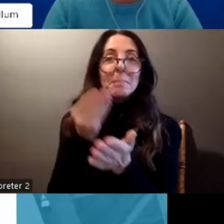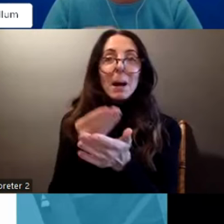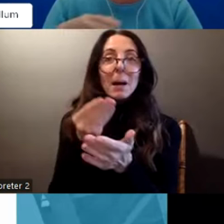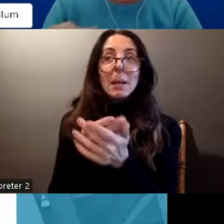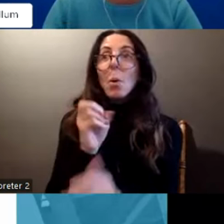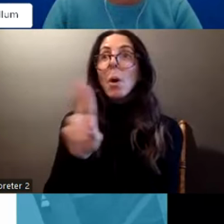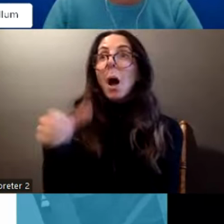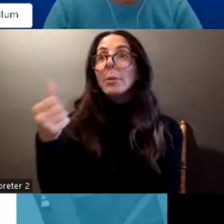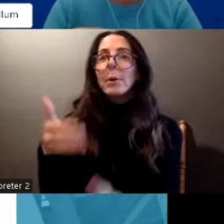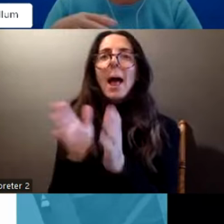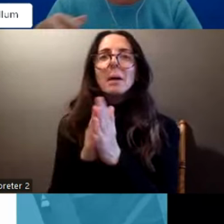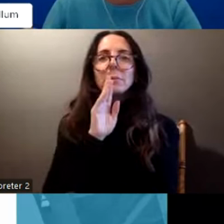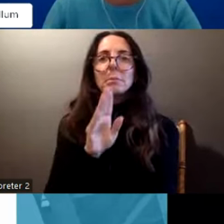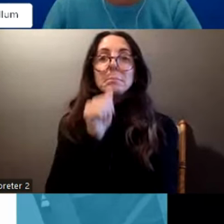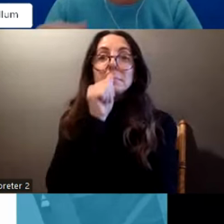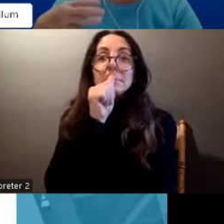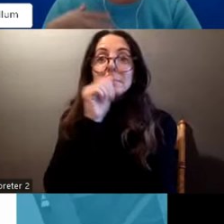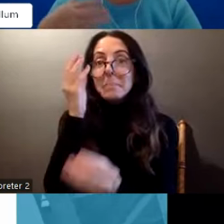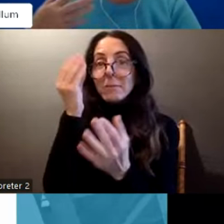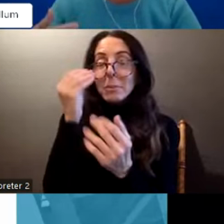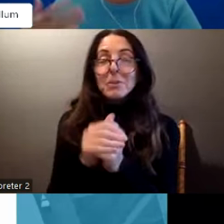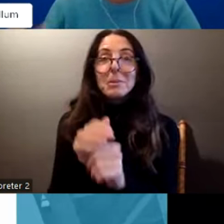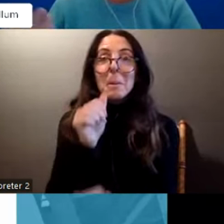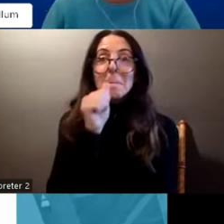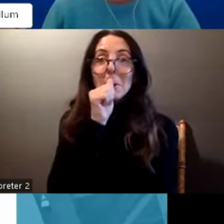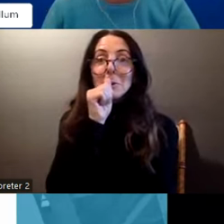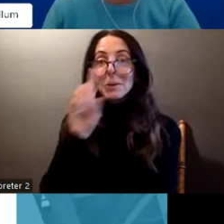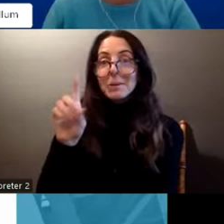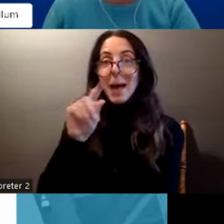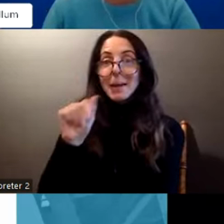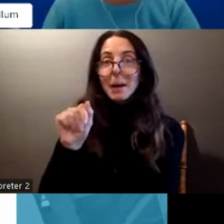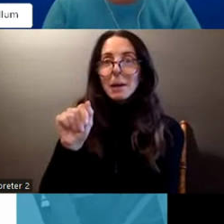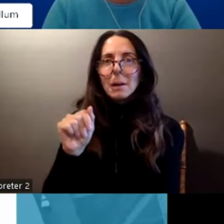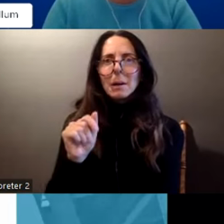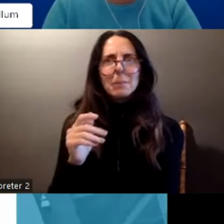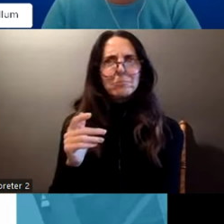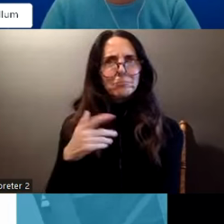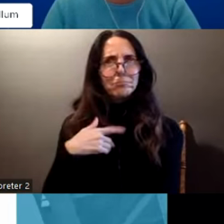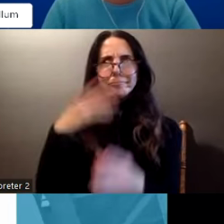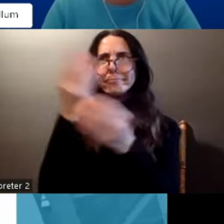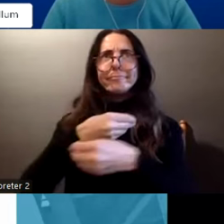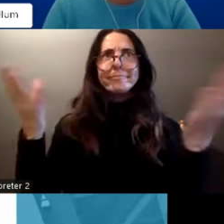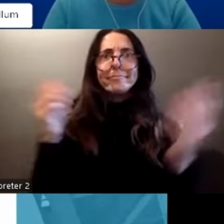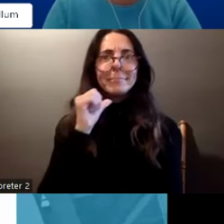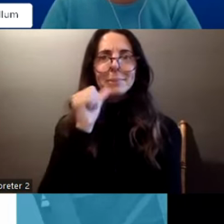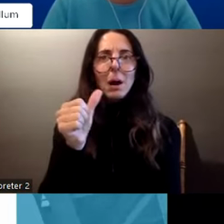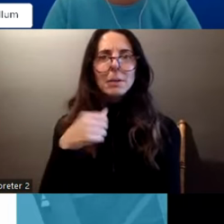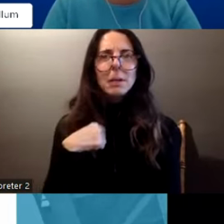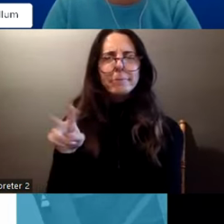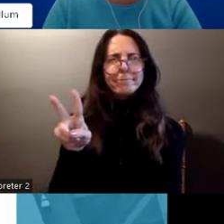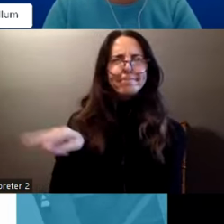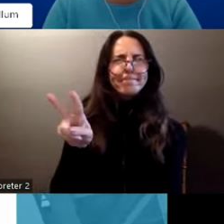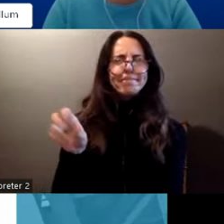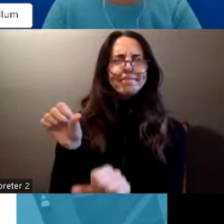money, personal information, personal data that you wouldn't normally share. If you don't know who it is, you want to